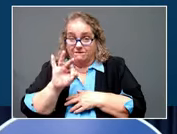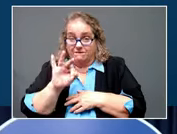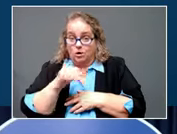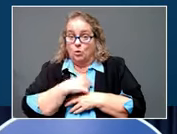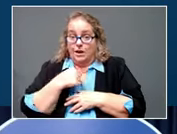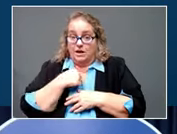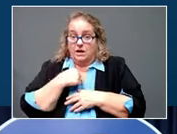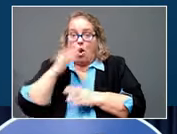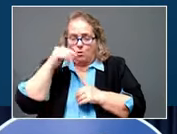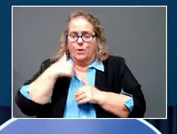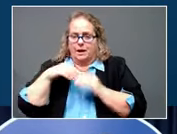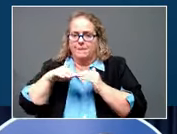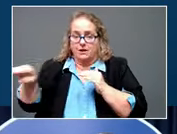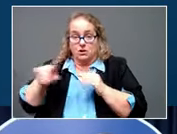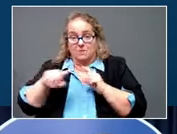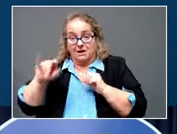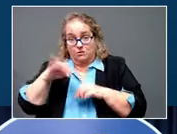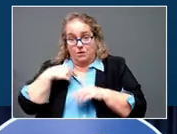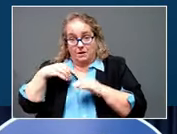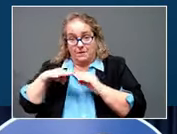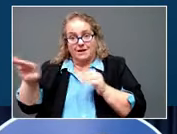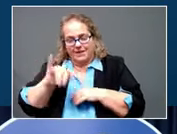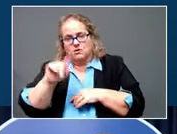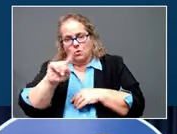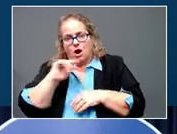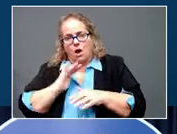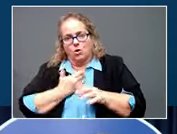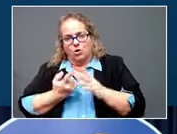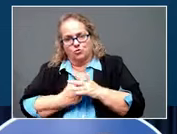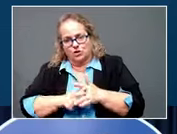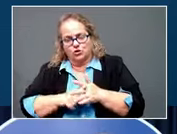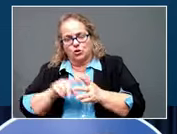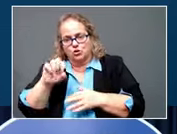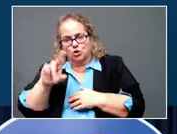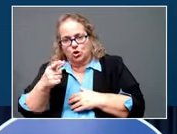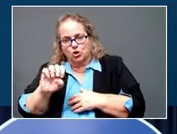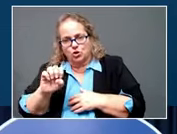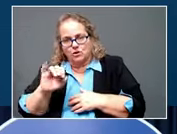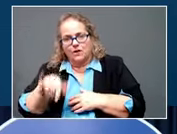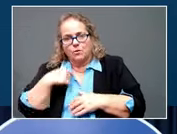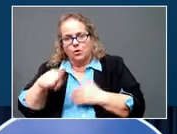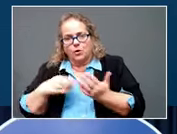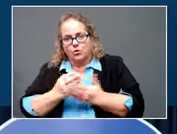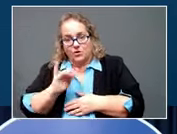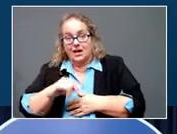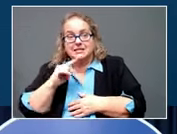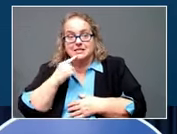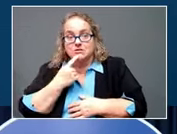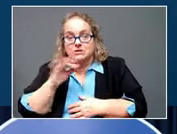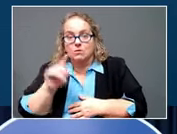we're plateaued, it's where our original surge was that we went through. That's the seriousness of where we still